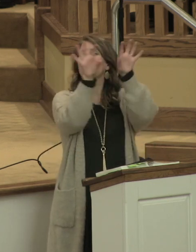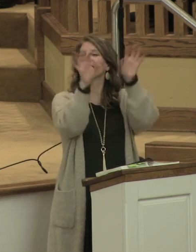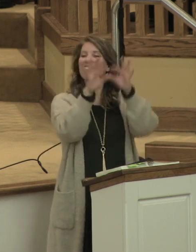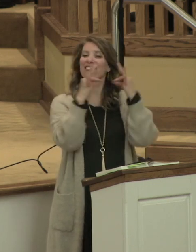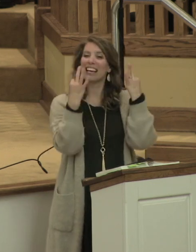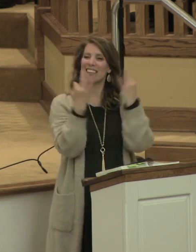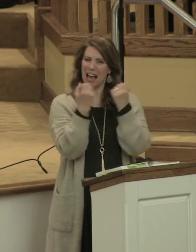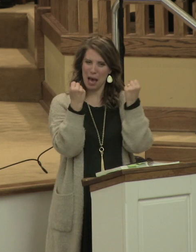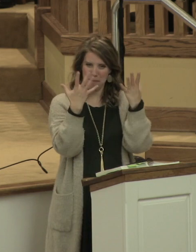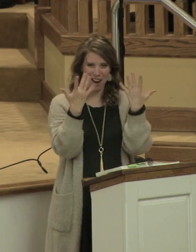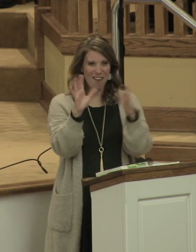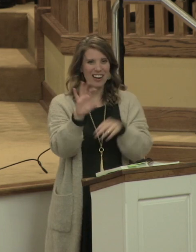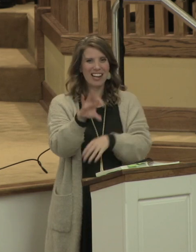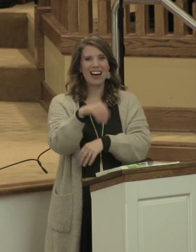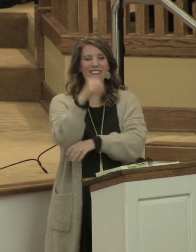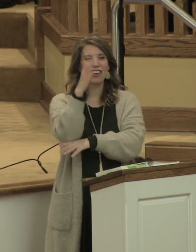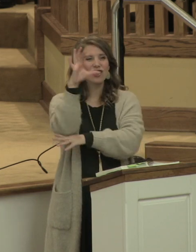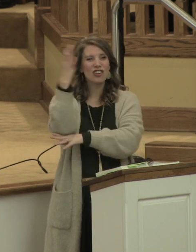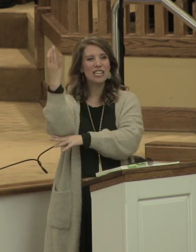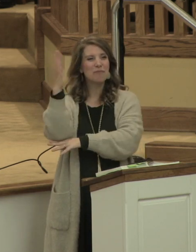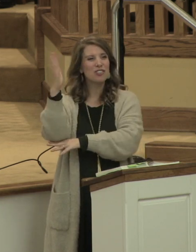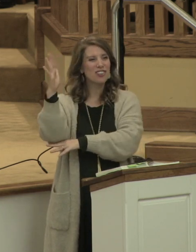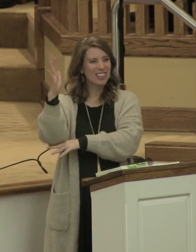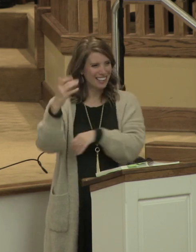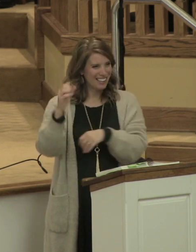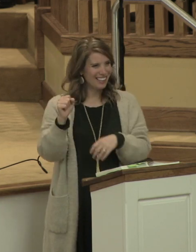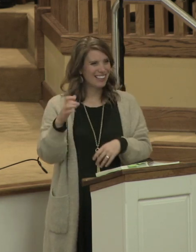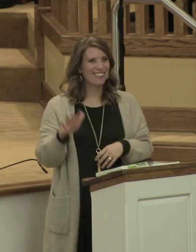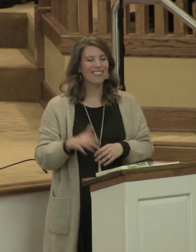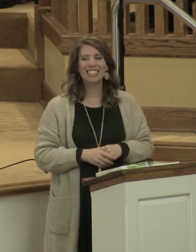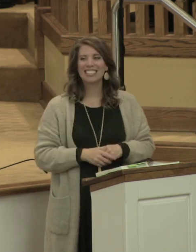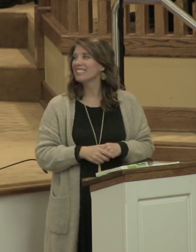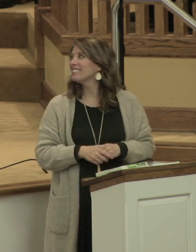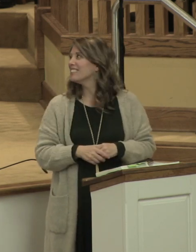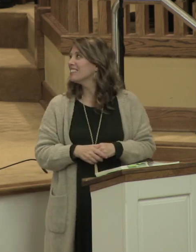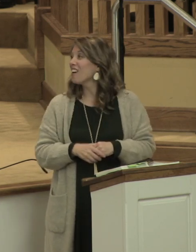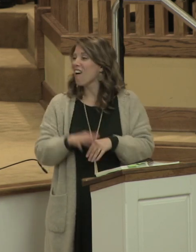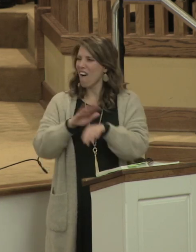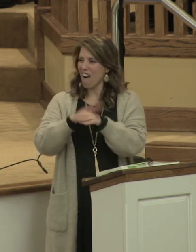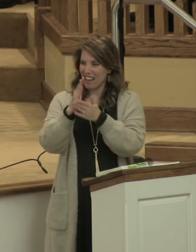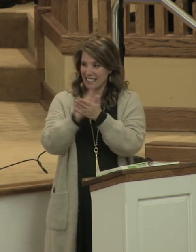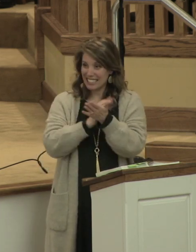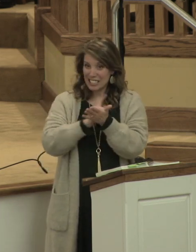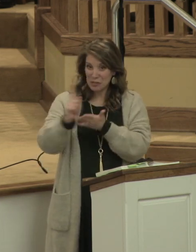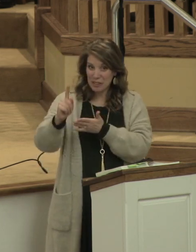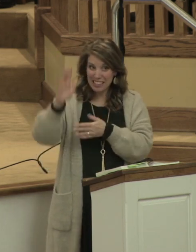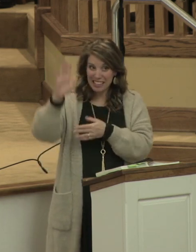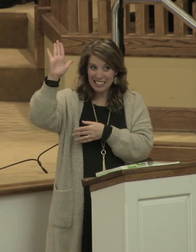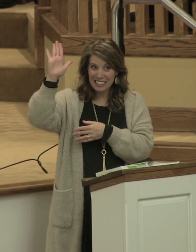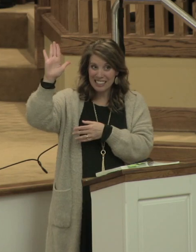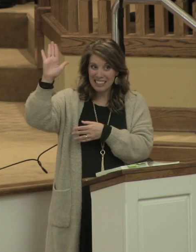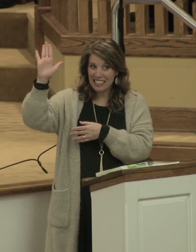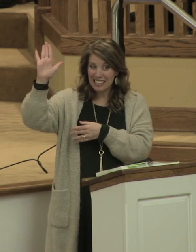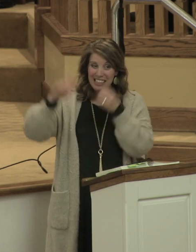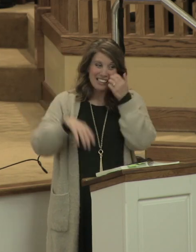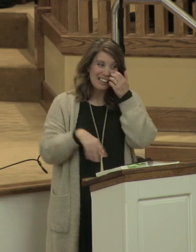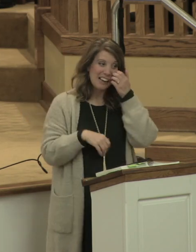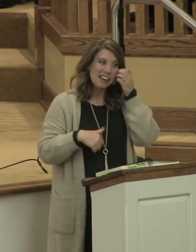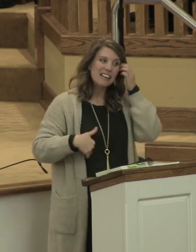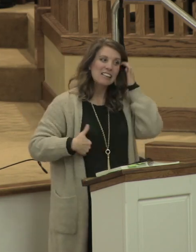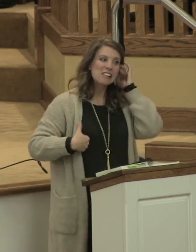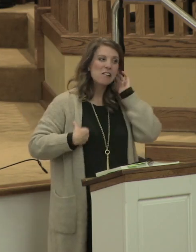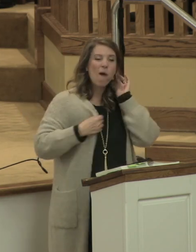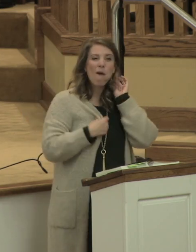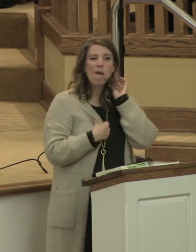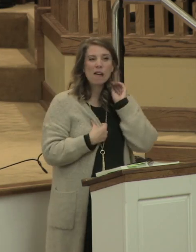How many already got your tree up? Yeah, so did we. Yeah, how many are going to, that's on your list of things to do this week? A few of you. All right. Looks